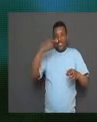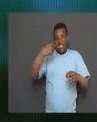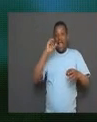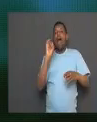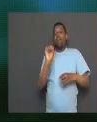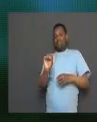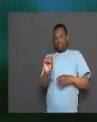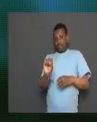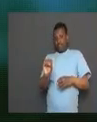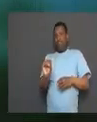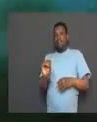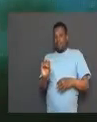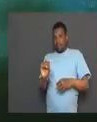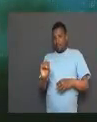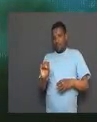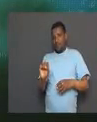GISs.